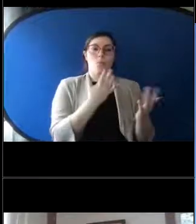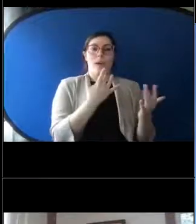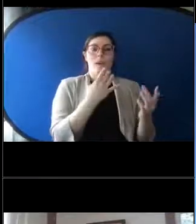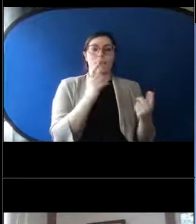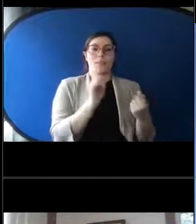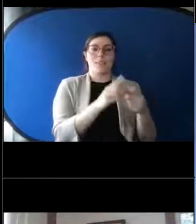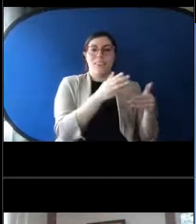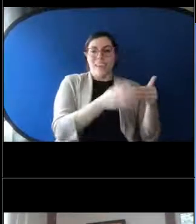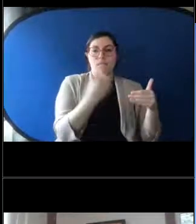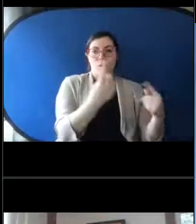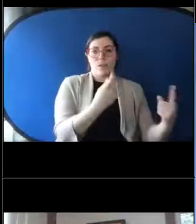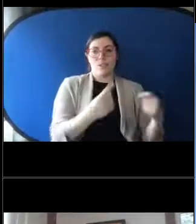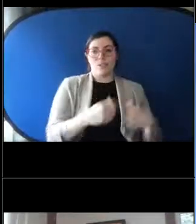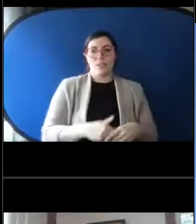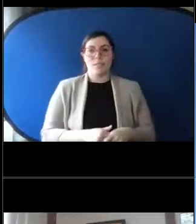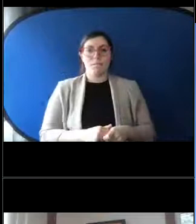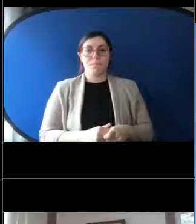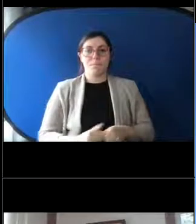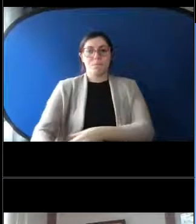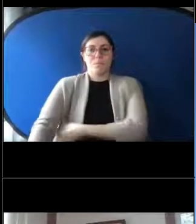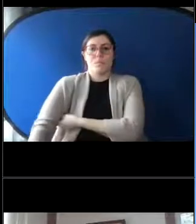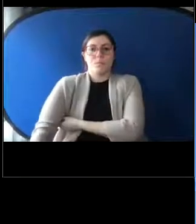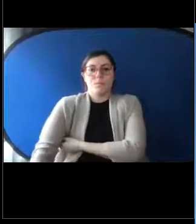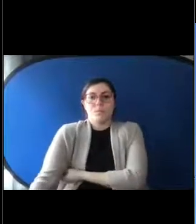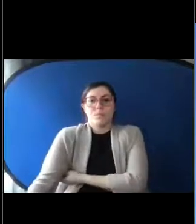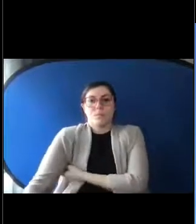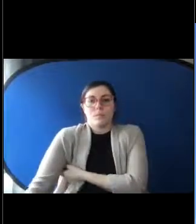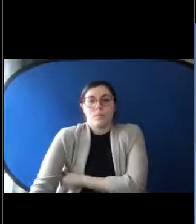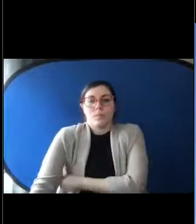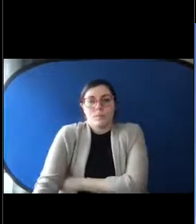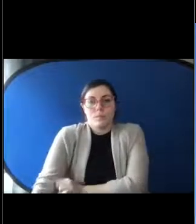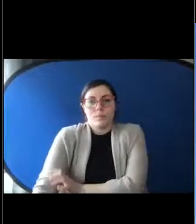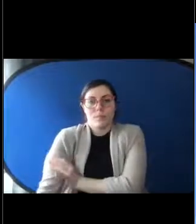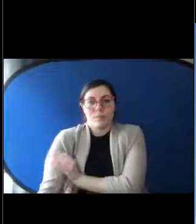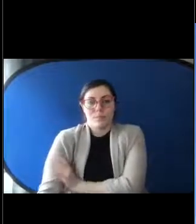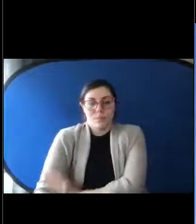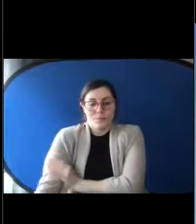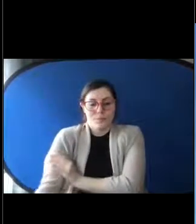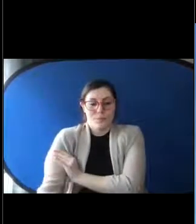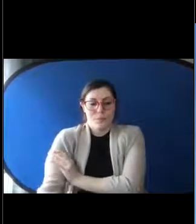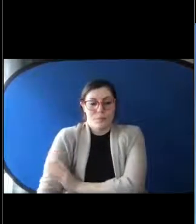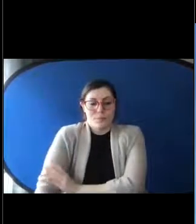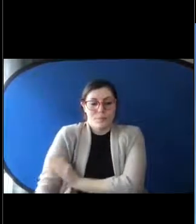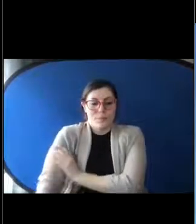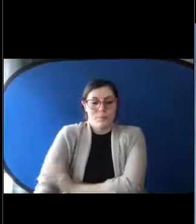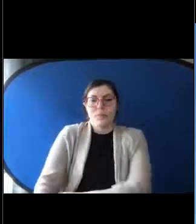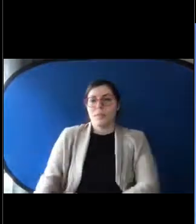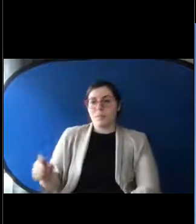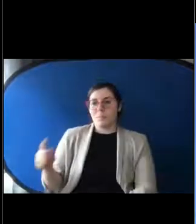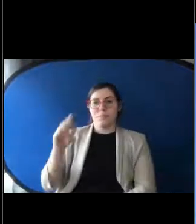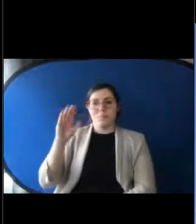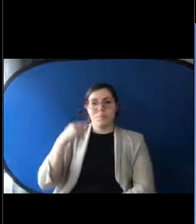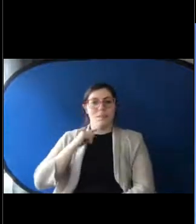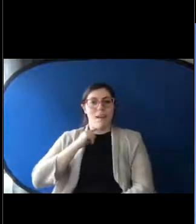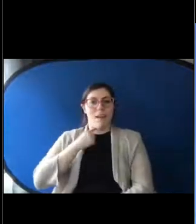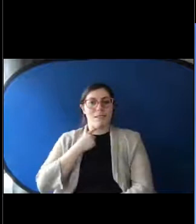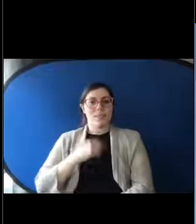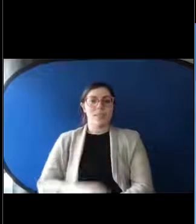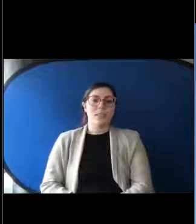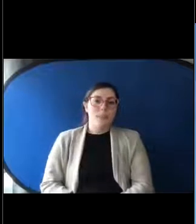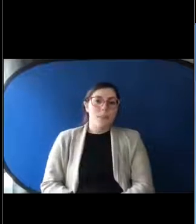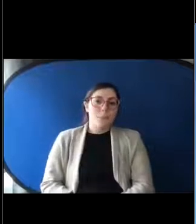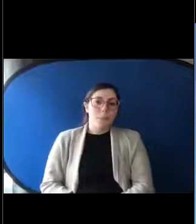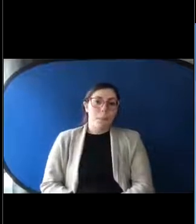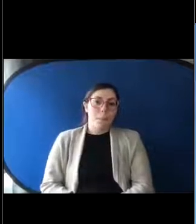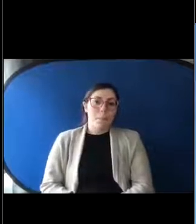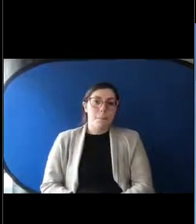I'm regretting rushing you through your thesis presentation now, Bree. Thank you very much for that introduction. And I wanted